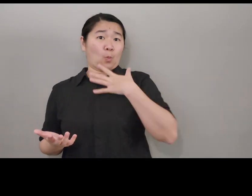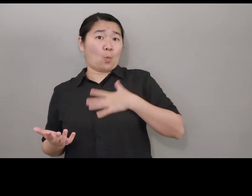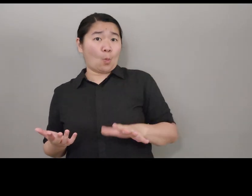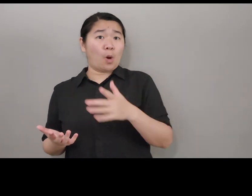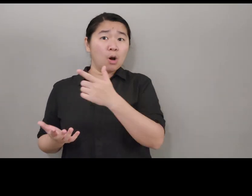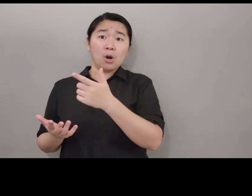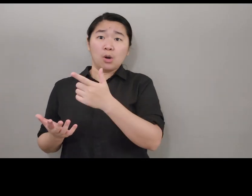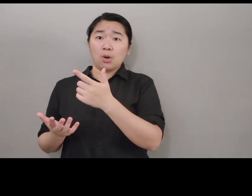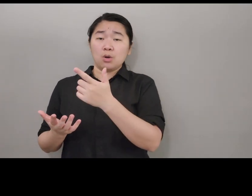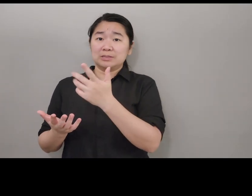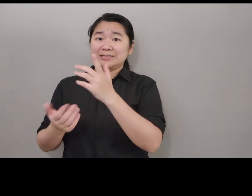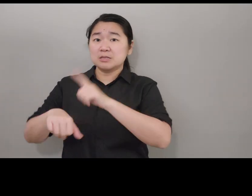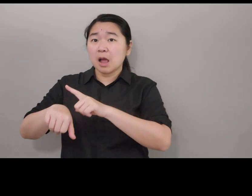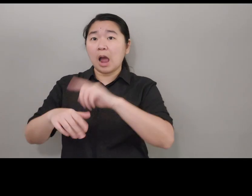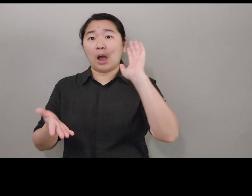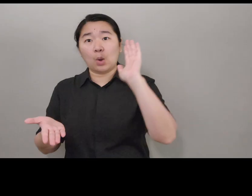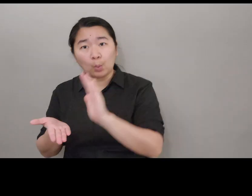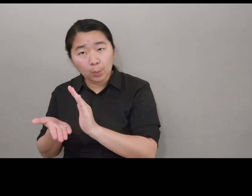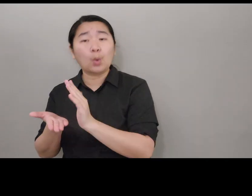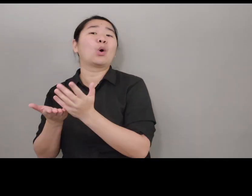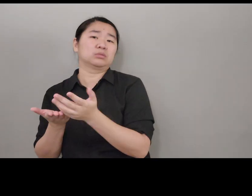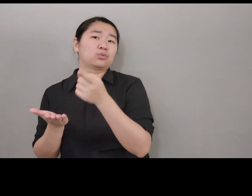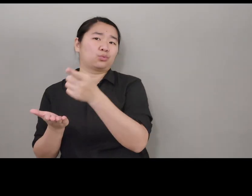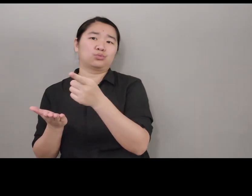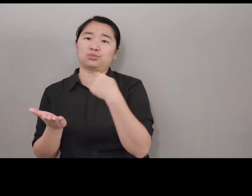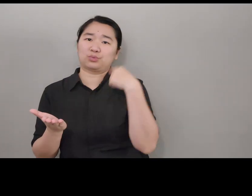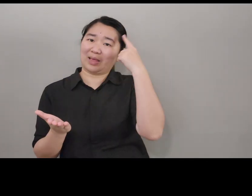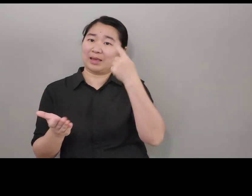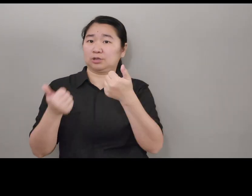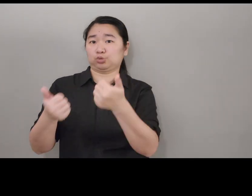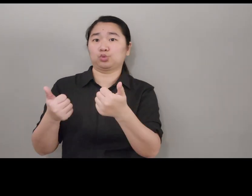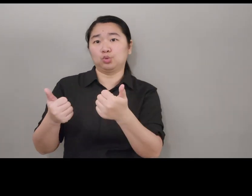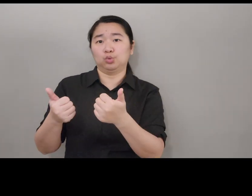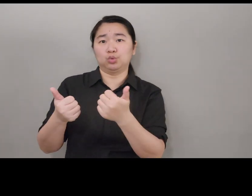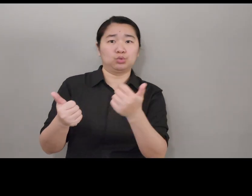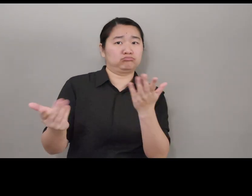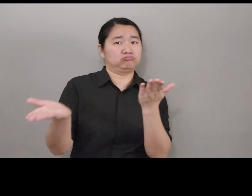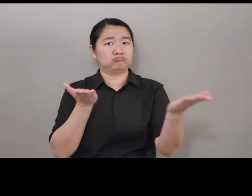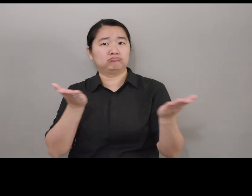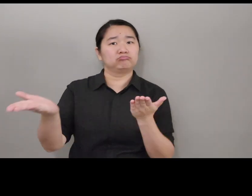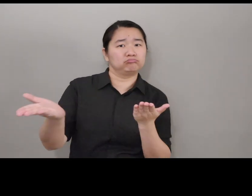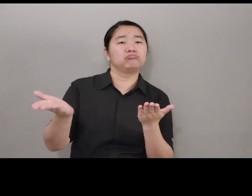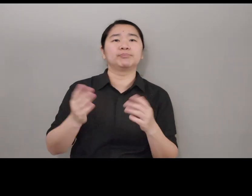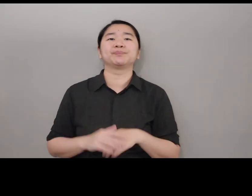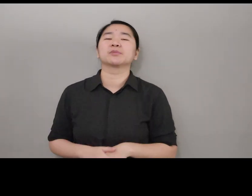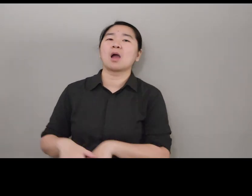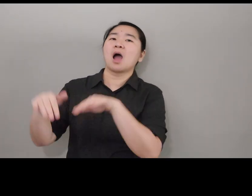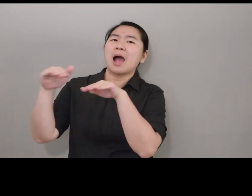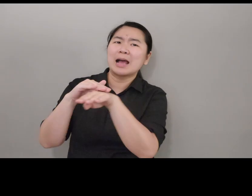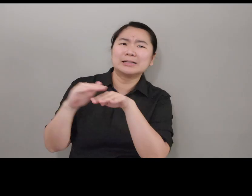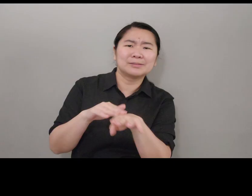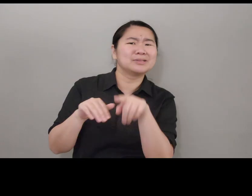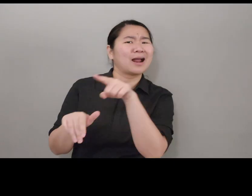me, I don't think it's going to be across accessibility, all over. It's going to be for certain ideas that AI